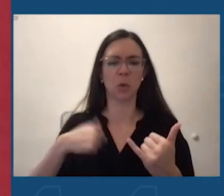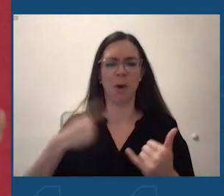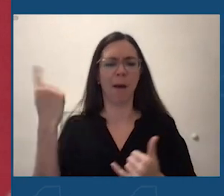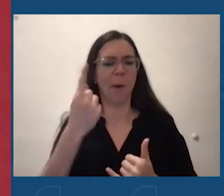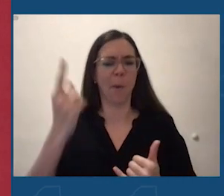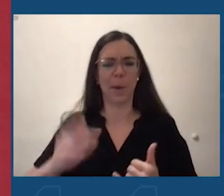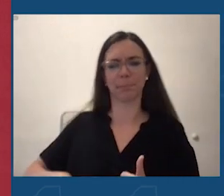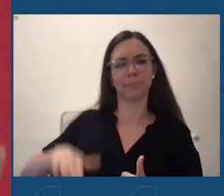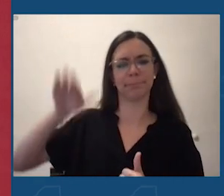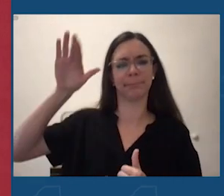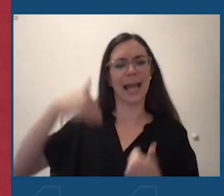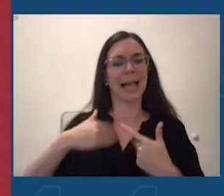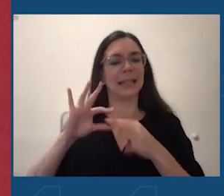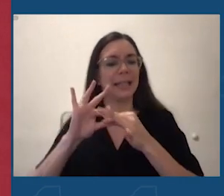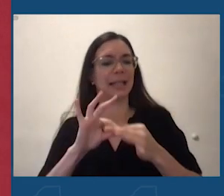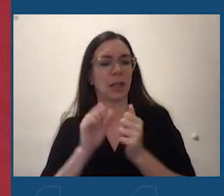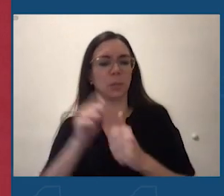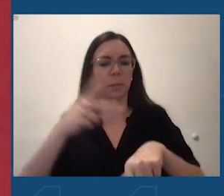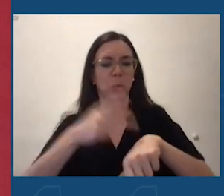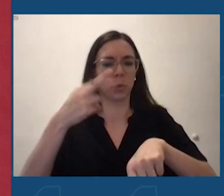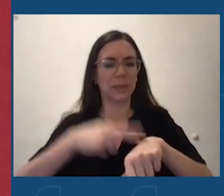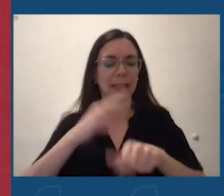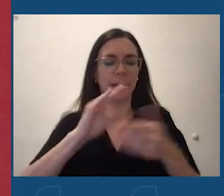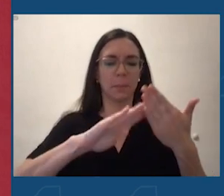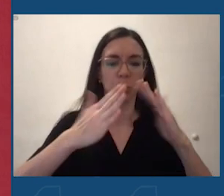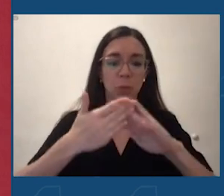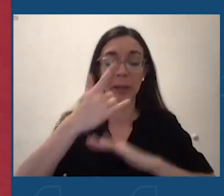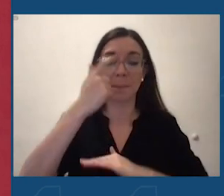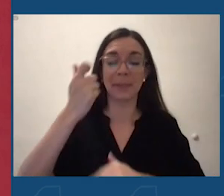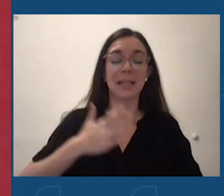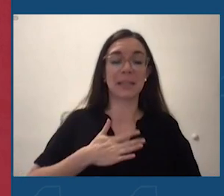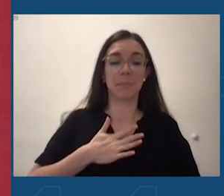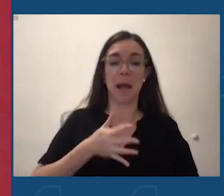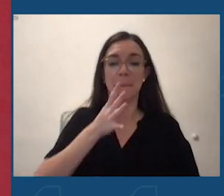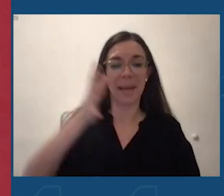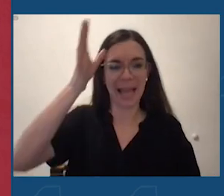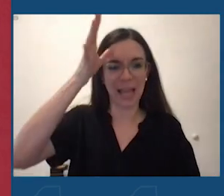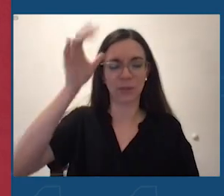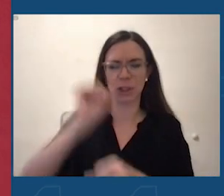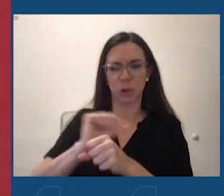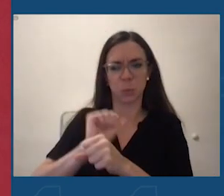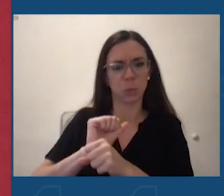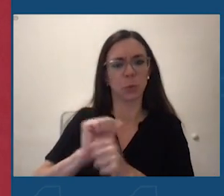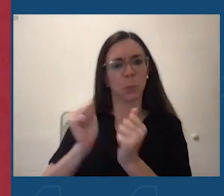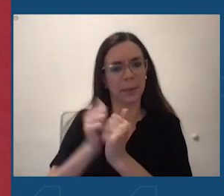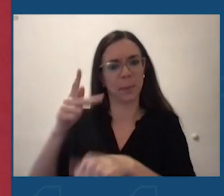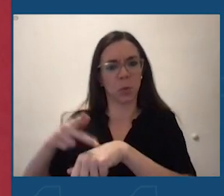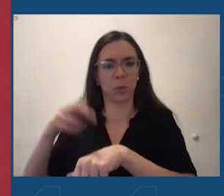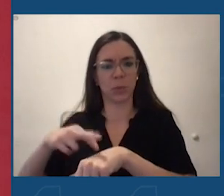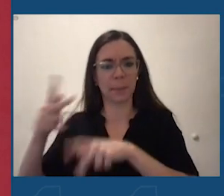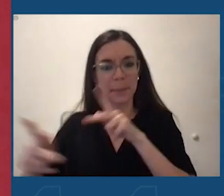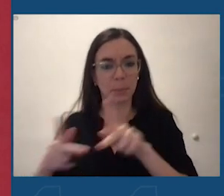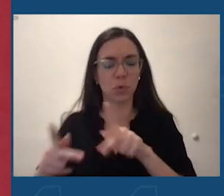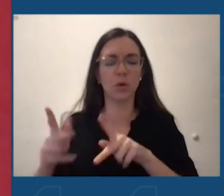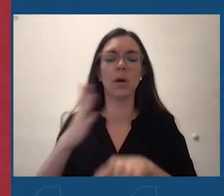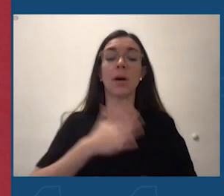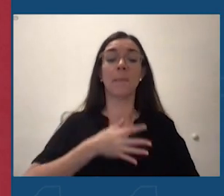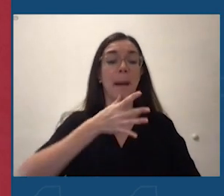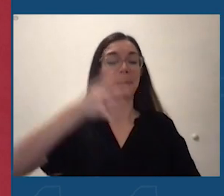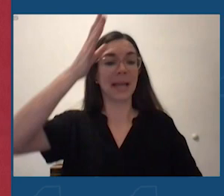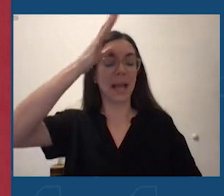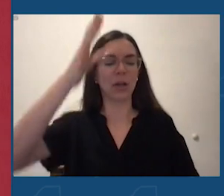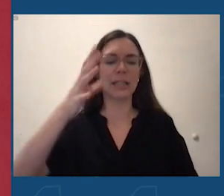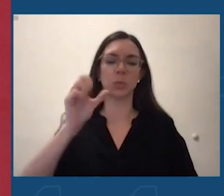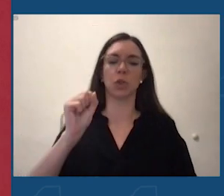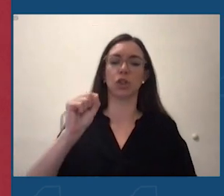my grandfather, my father, worked among them. And my parents were social justice Catholics. They didn't have much, but they always knew